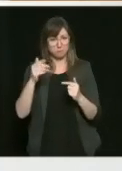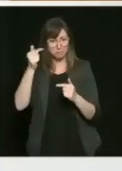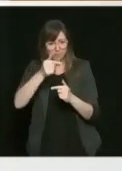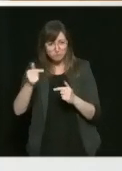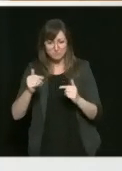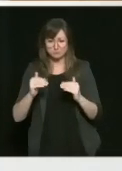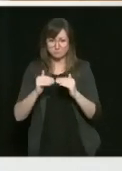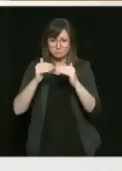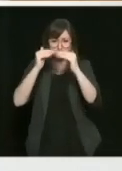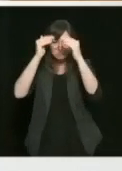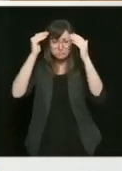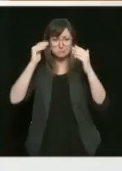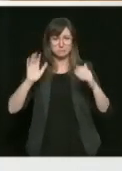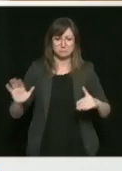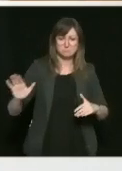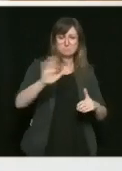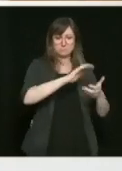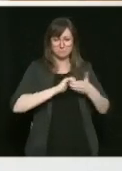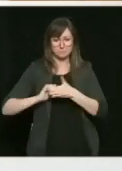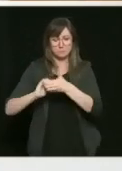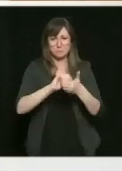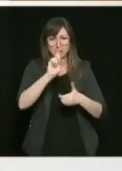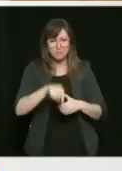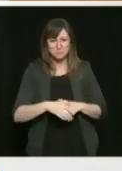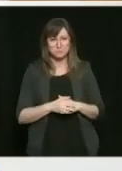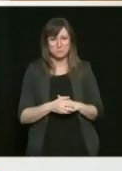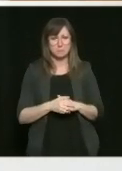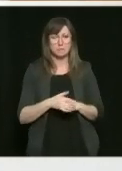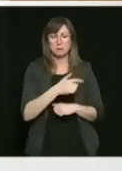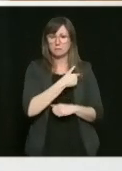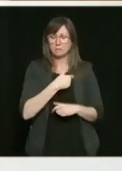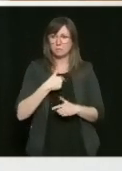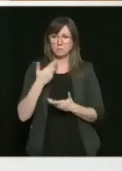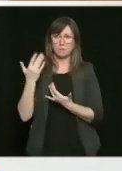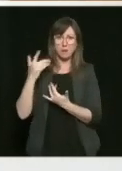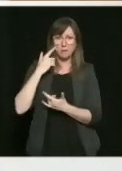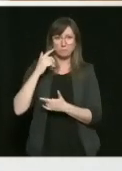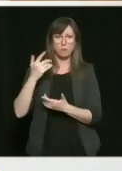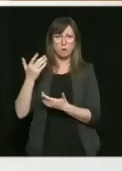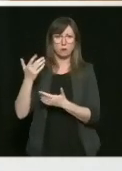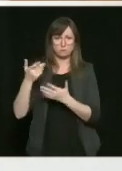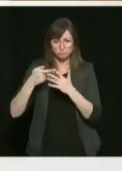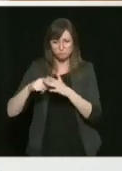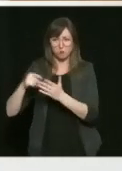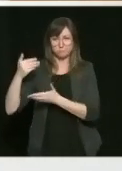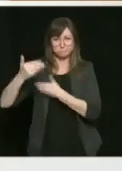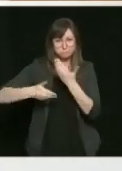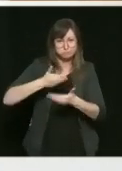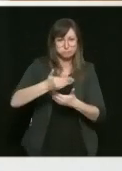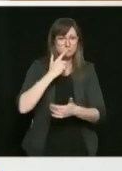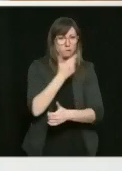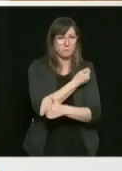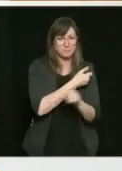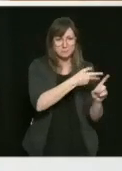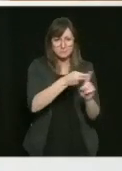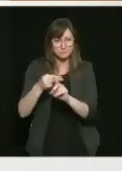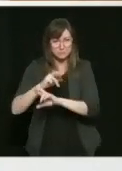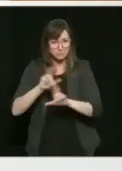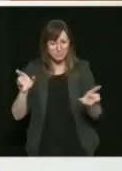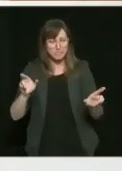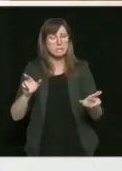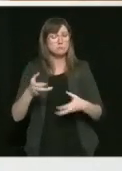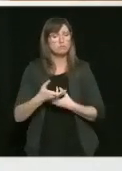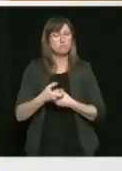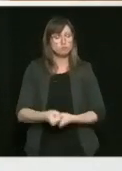sectors. As we embark on Canada's COVID-19 vaccine response, I am confident that together we will